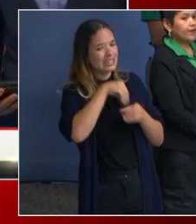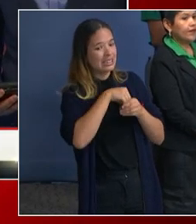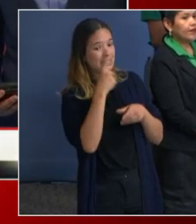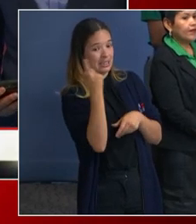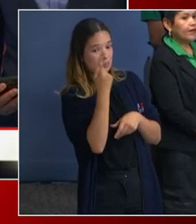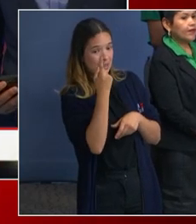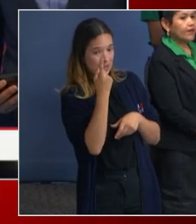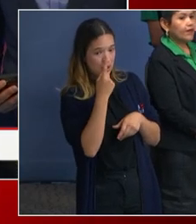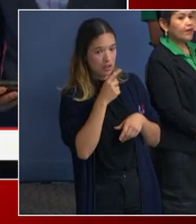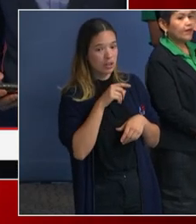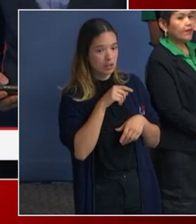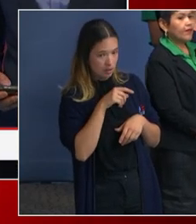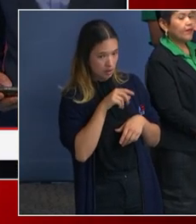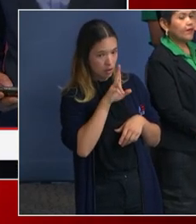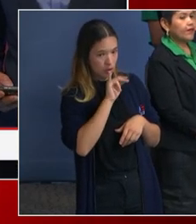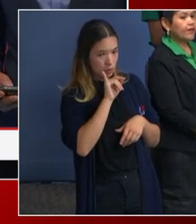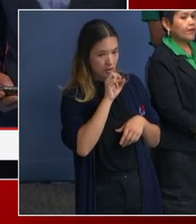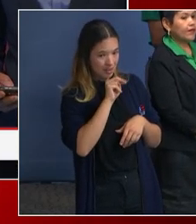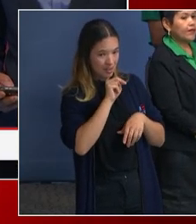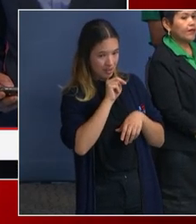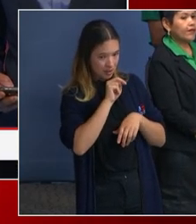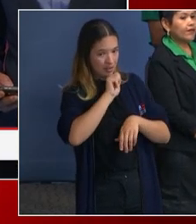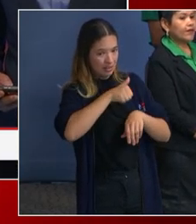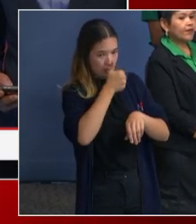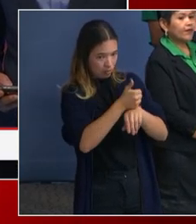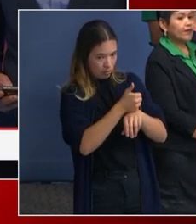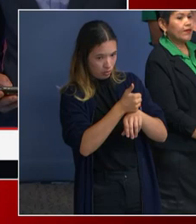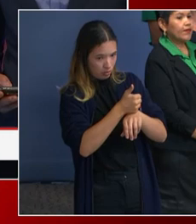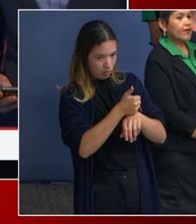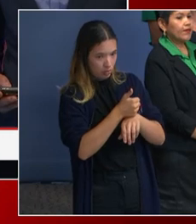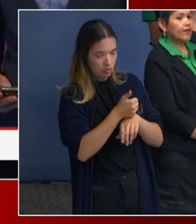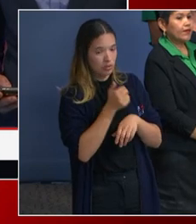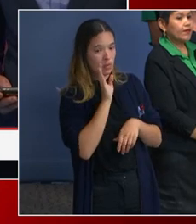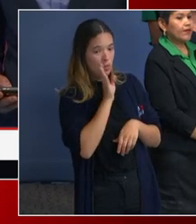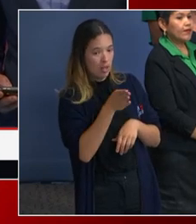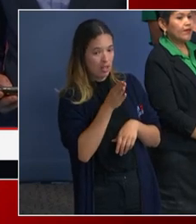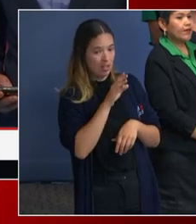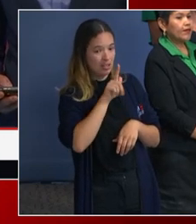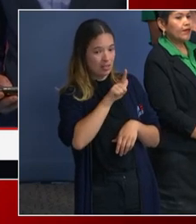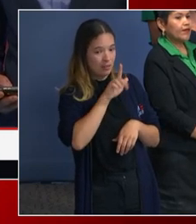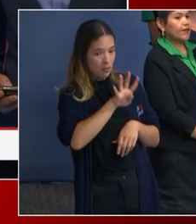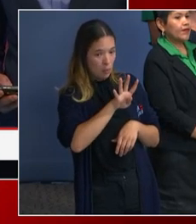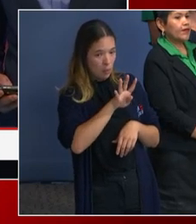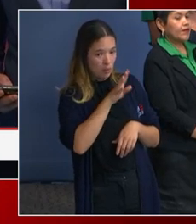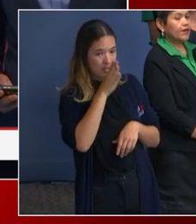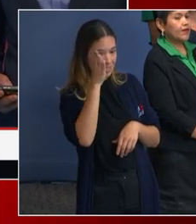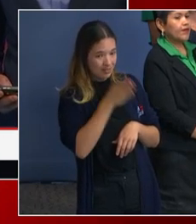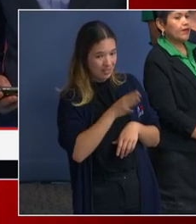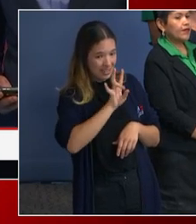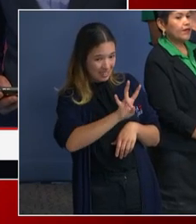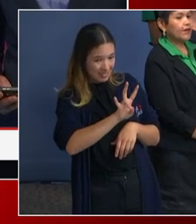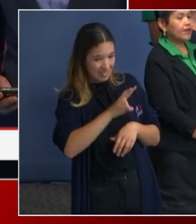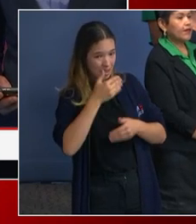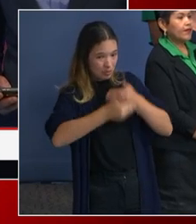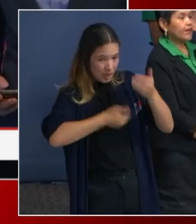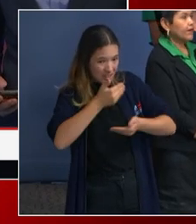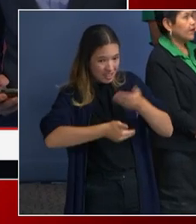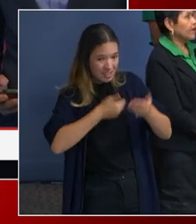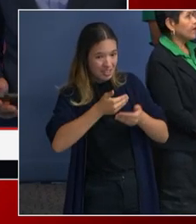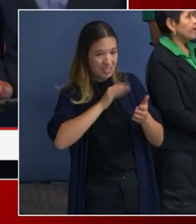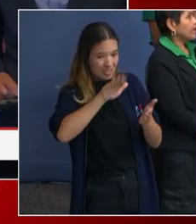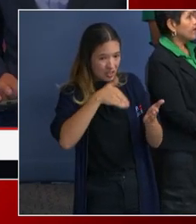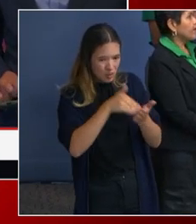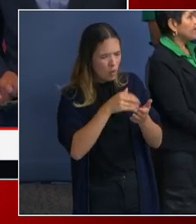going to look like? Is that 24/7? Are you going to have a welcome center or some kind of processing center stand up at Union Station? We